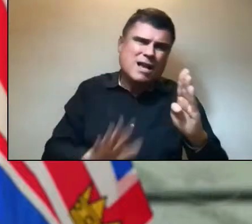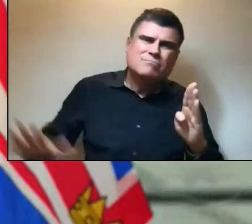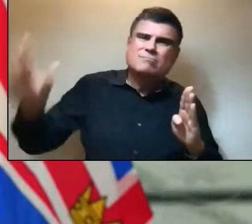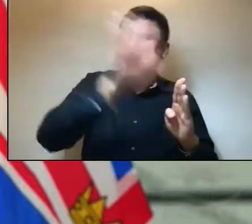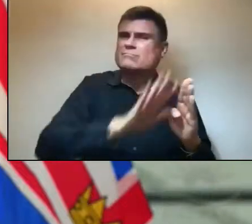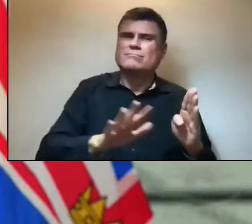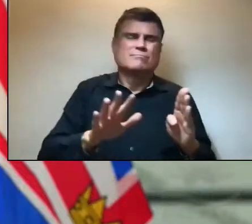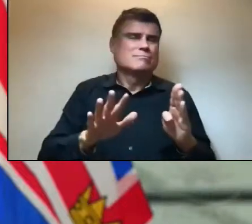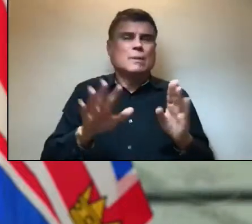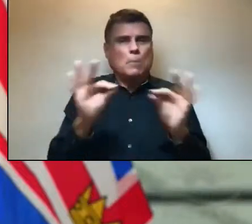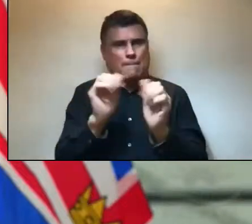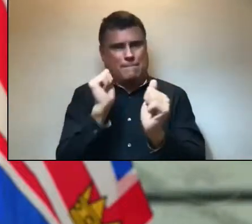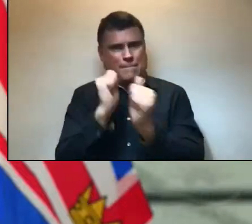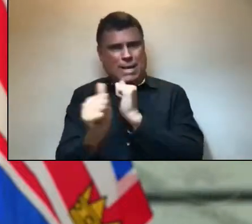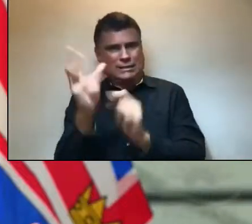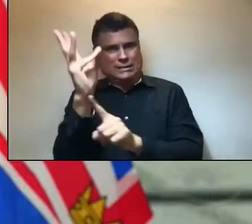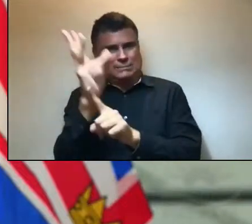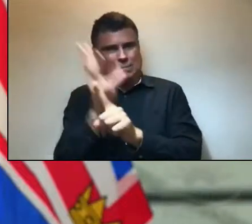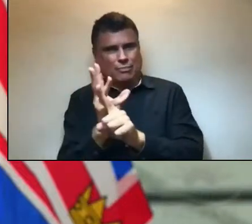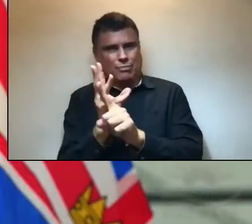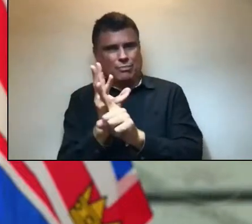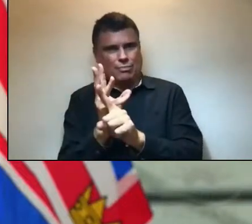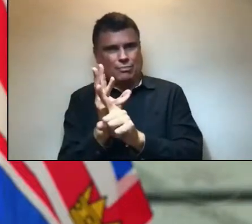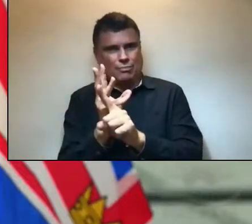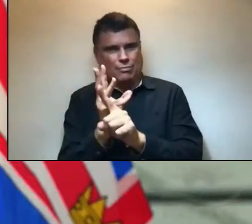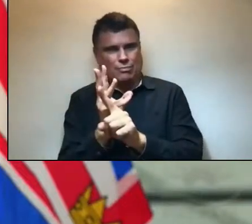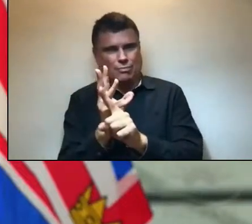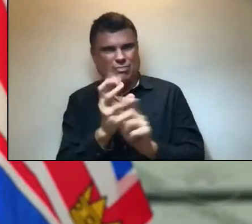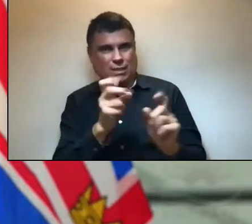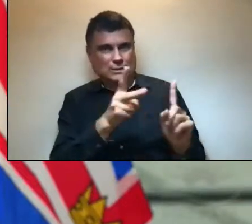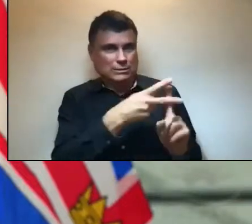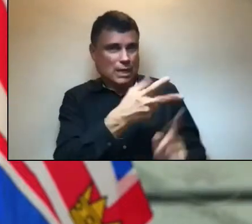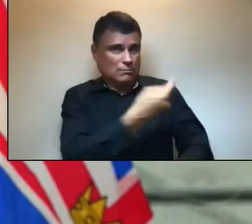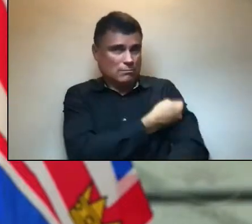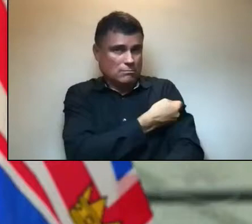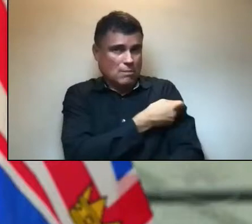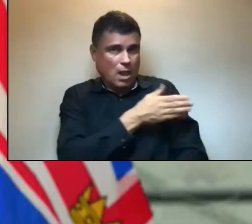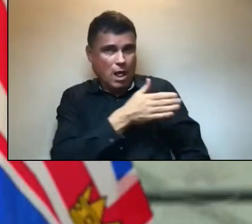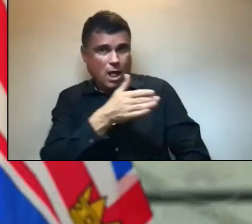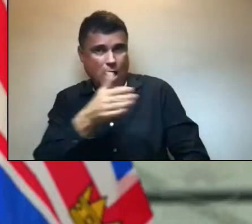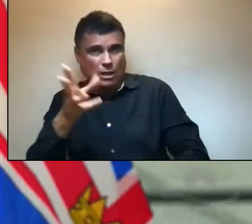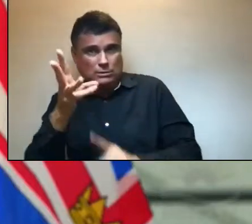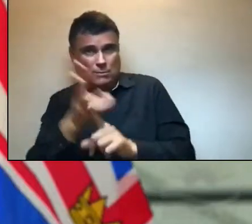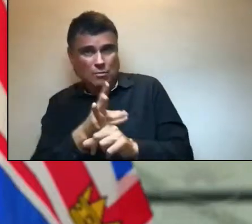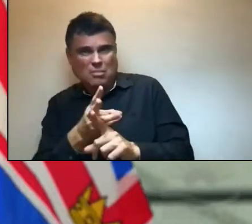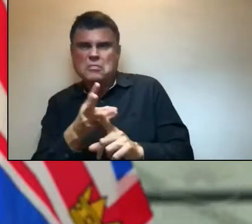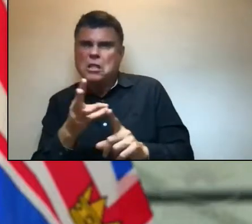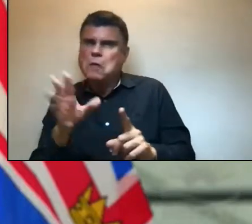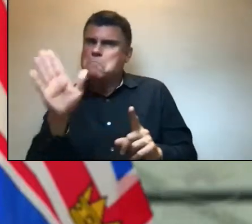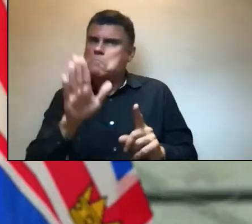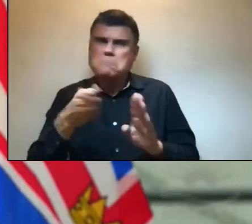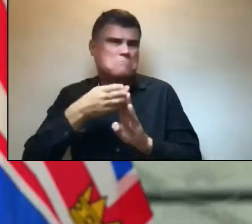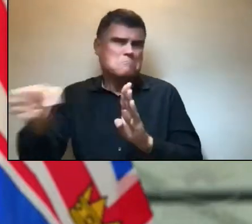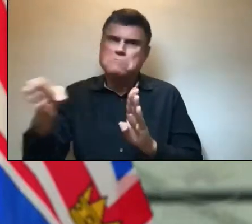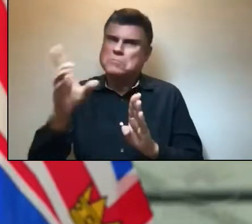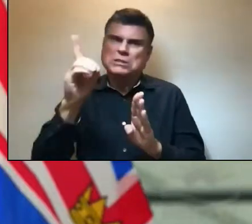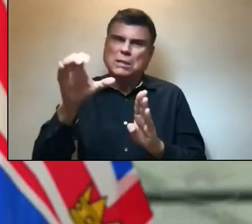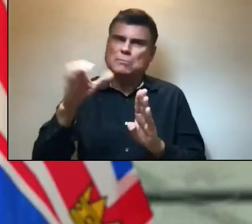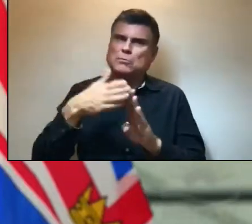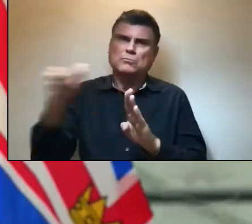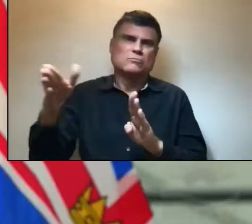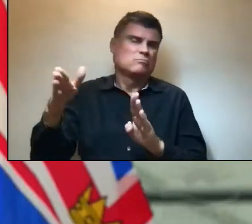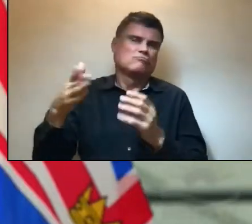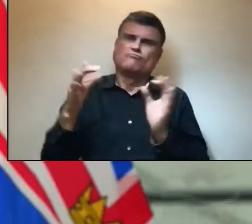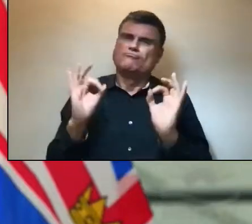months from dose 2, and that is how we're going to be rolling things out and what we've been doing already, and what will happen. They can't